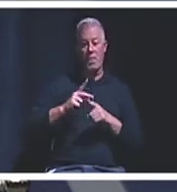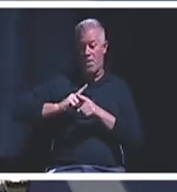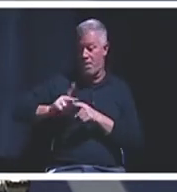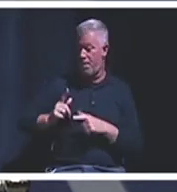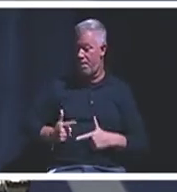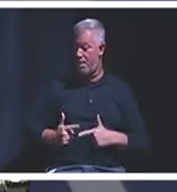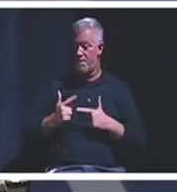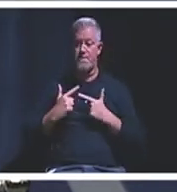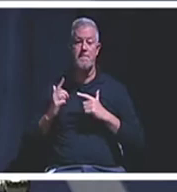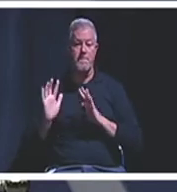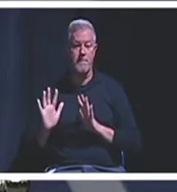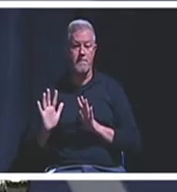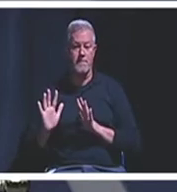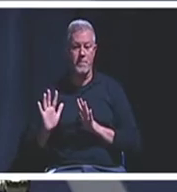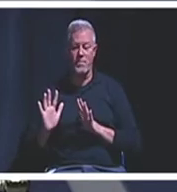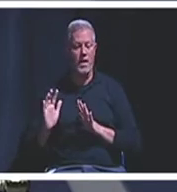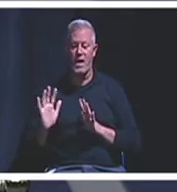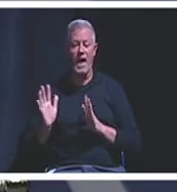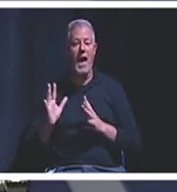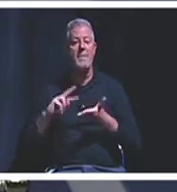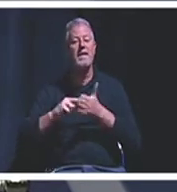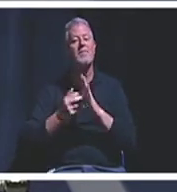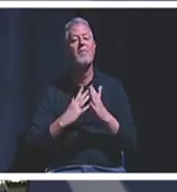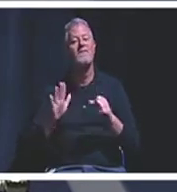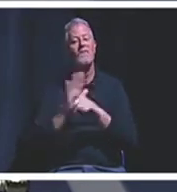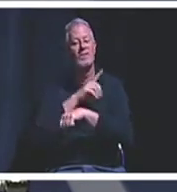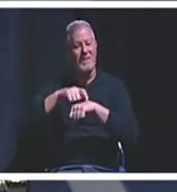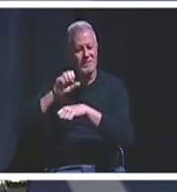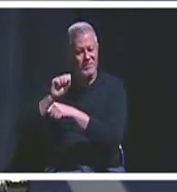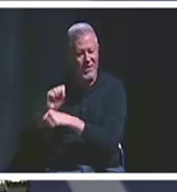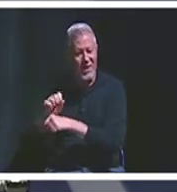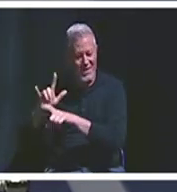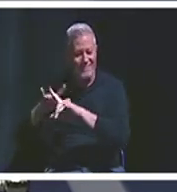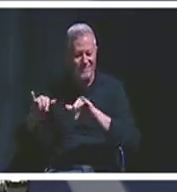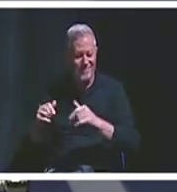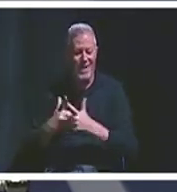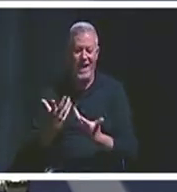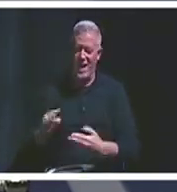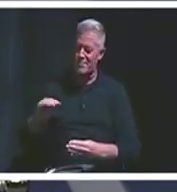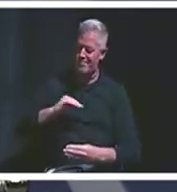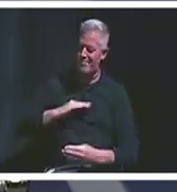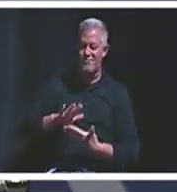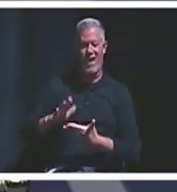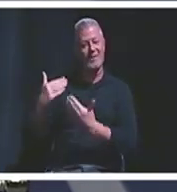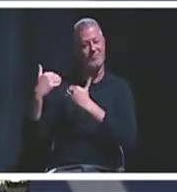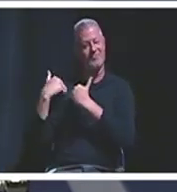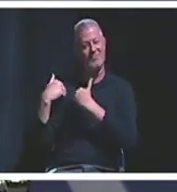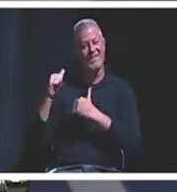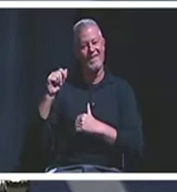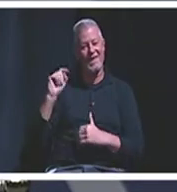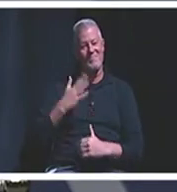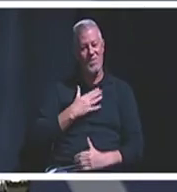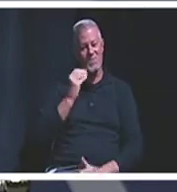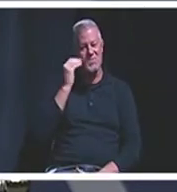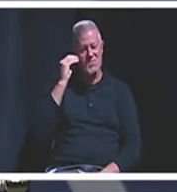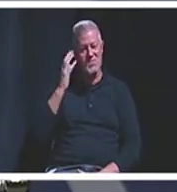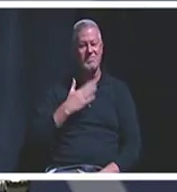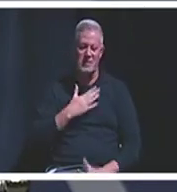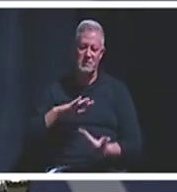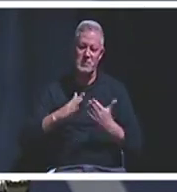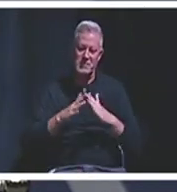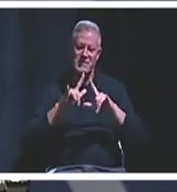life, my full-time job, and fulfill my responsibilities at home and in my